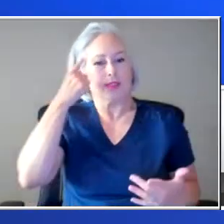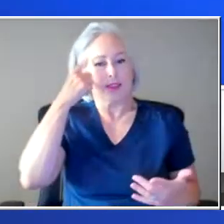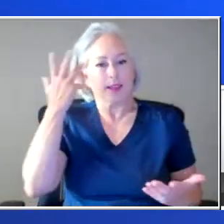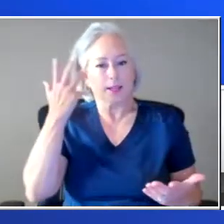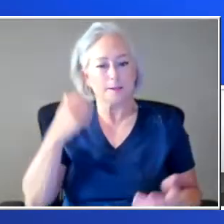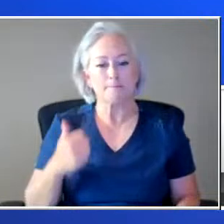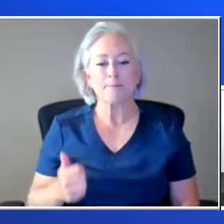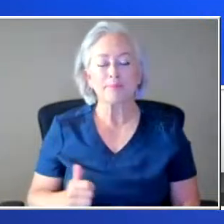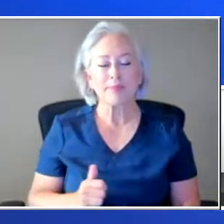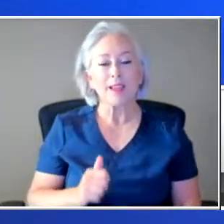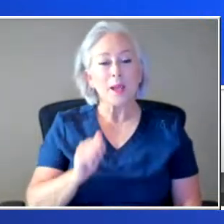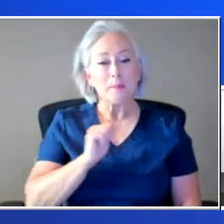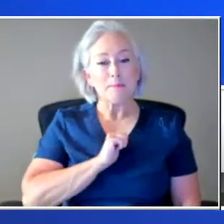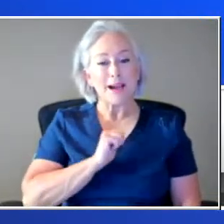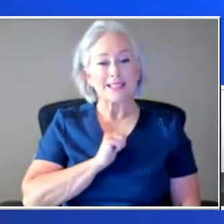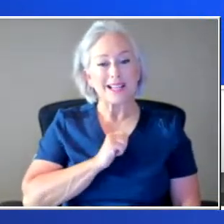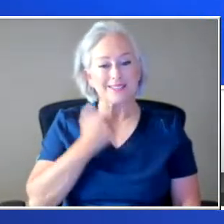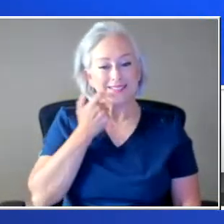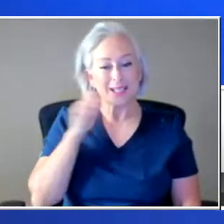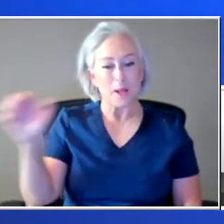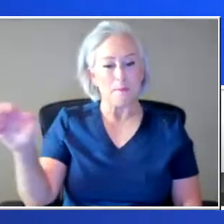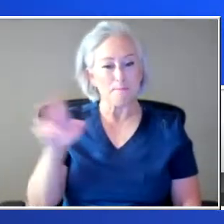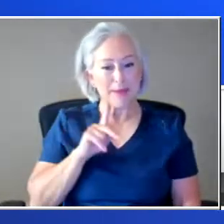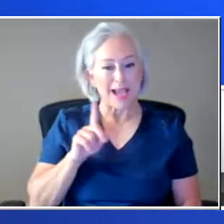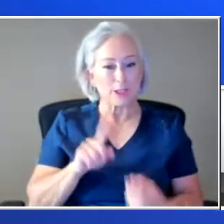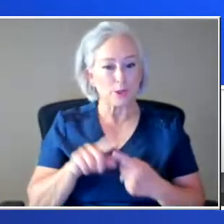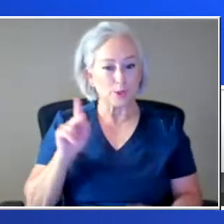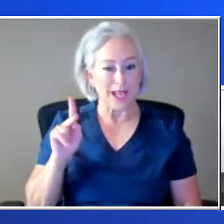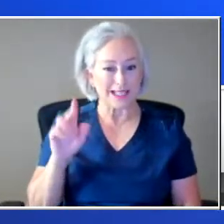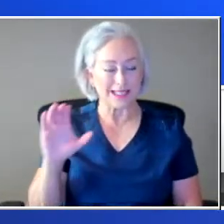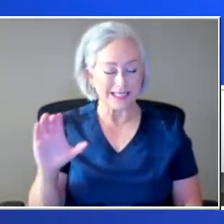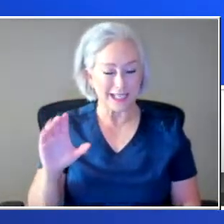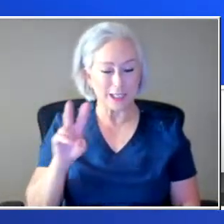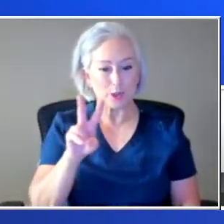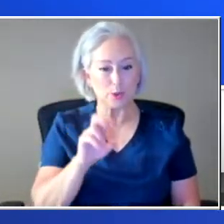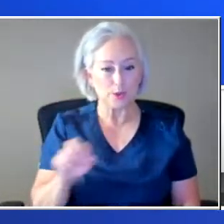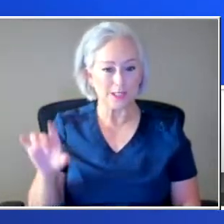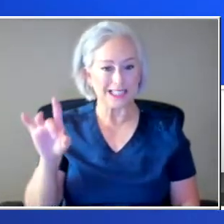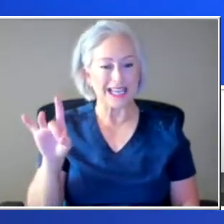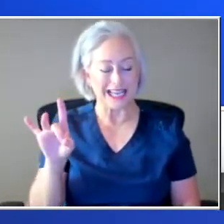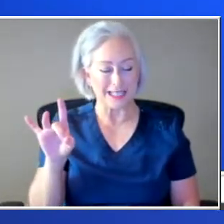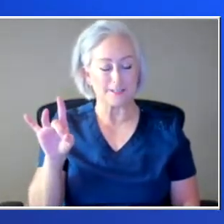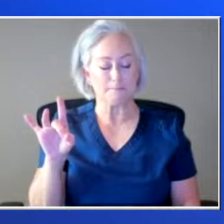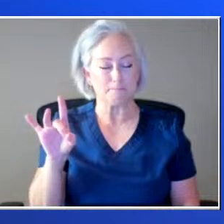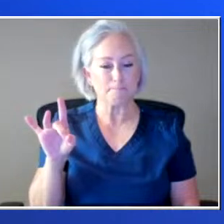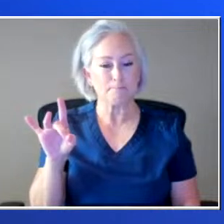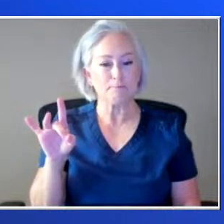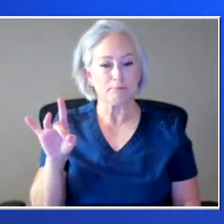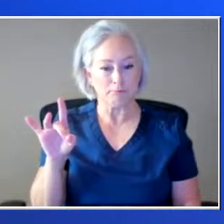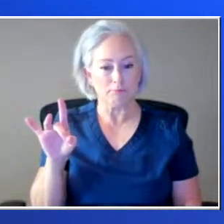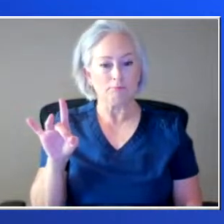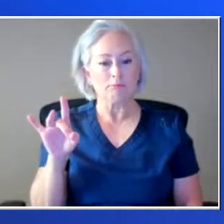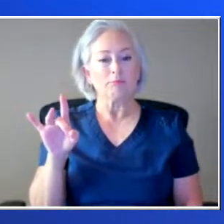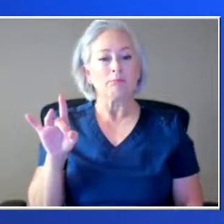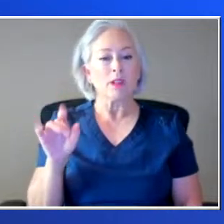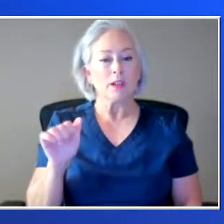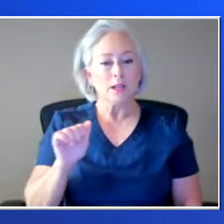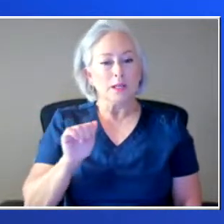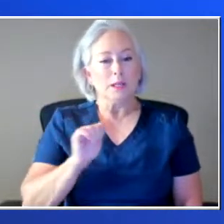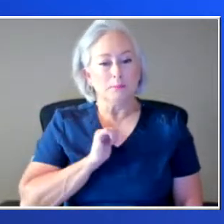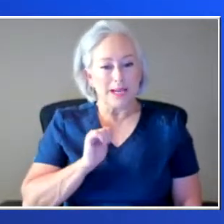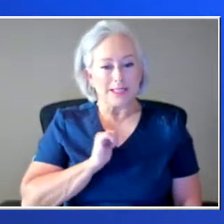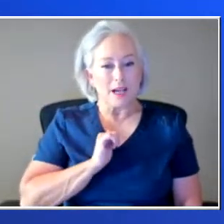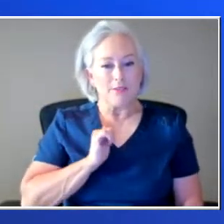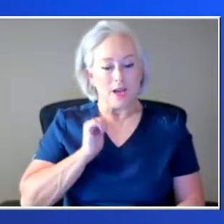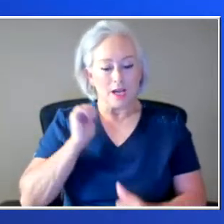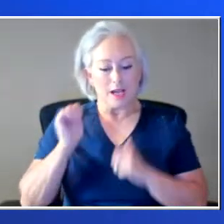had just returned to Kansas City in 2008, late 2008, and I had a very aggressive travel